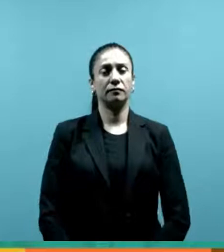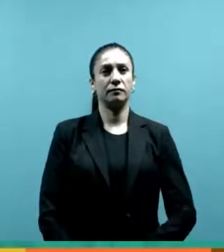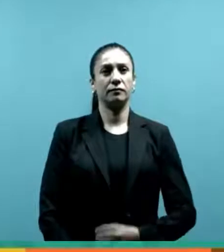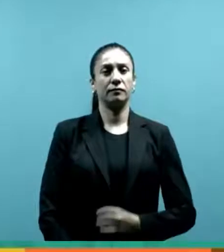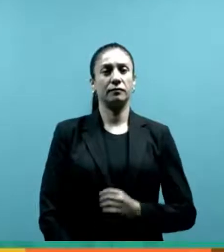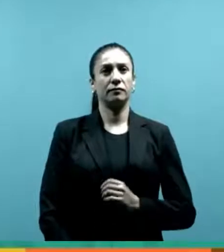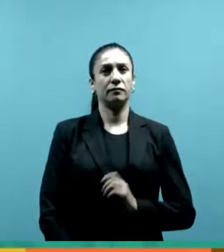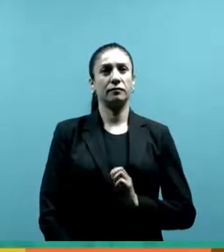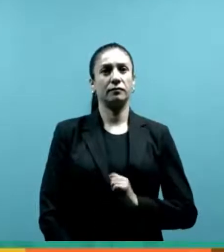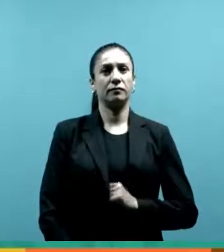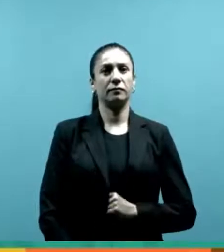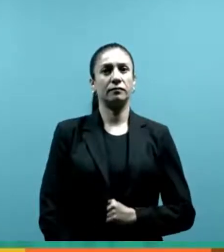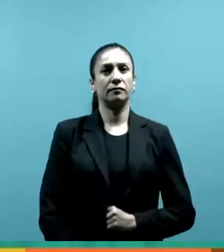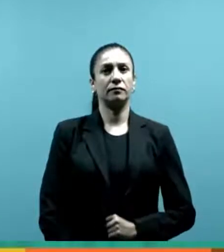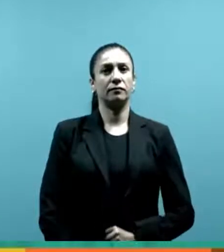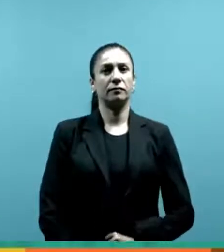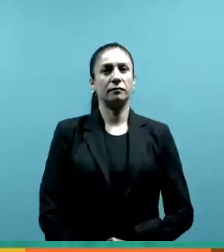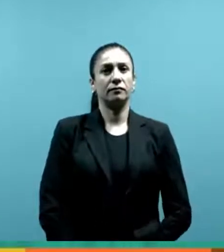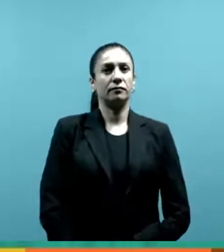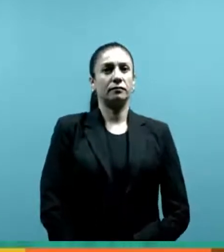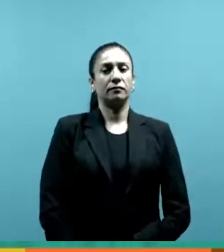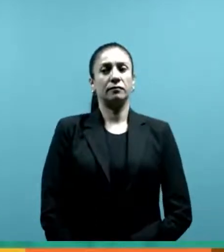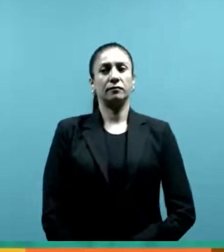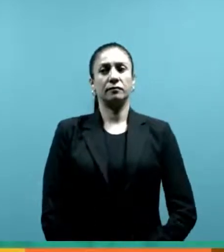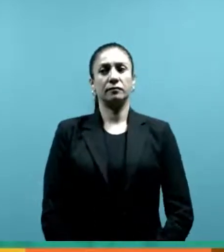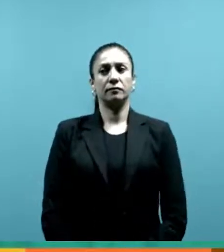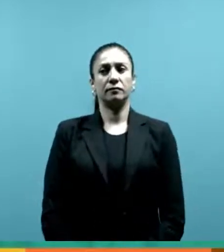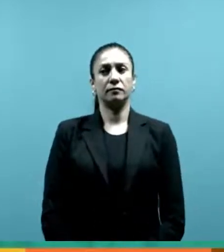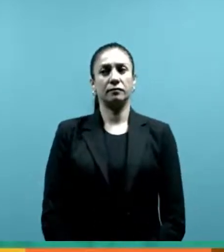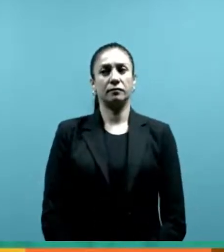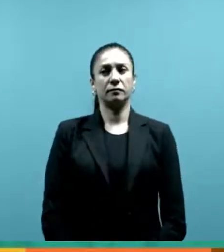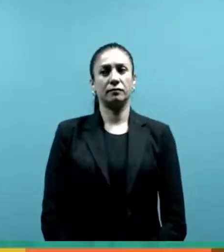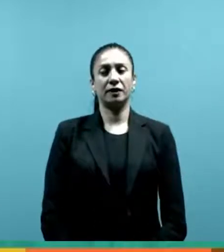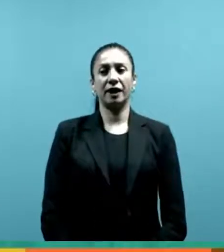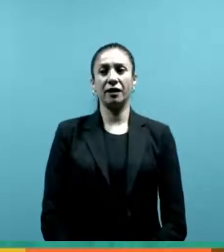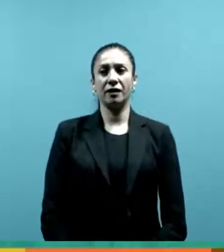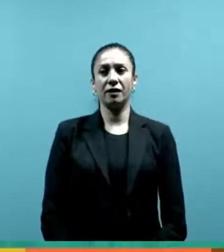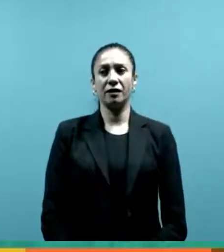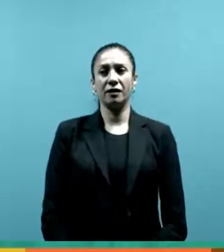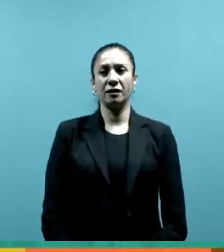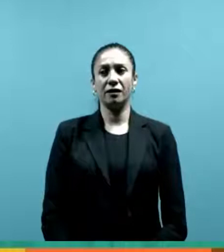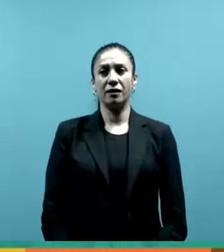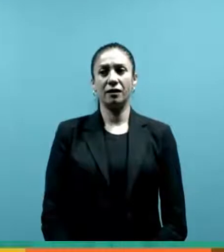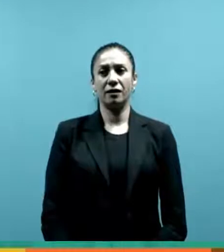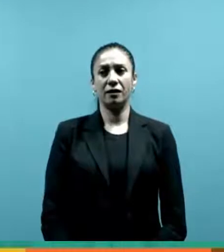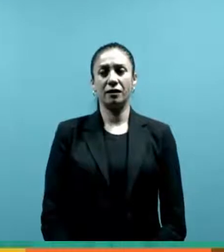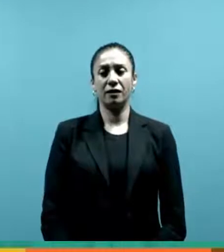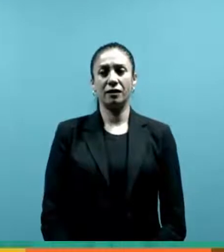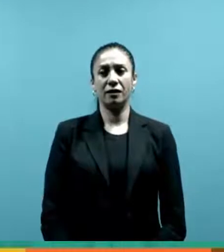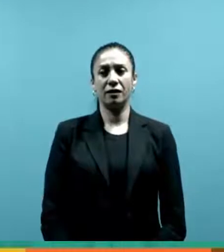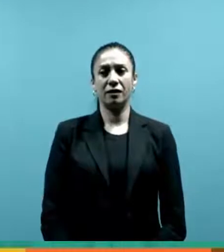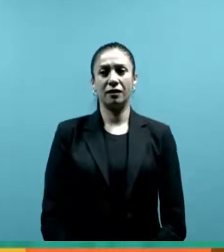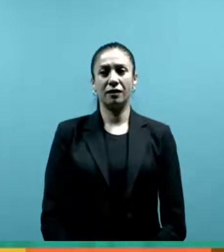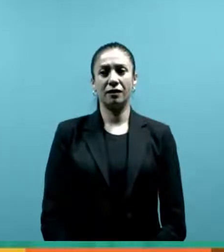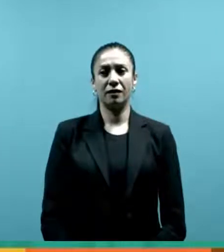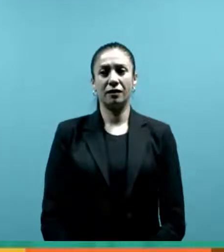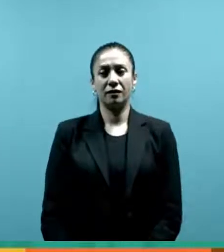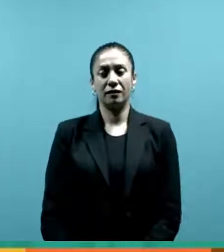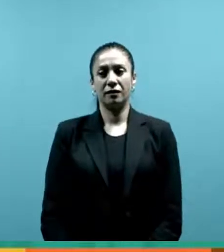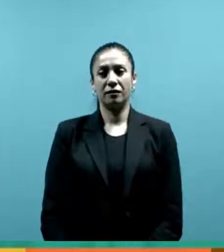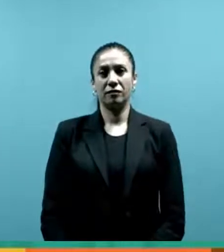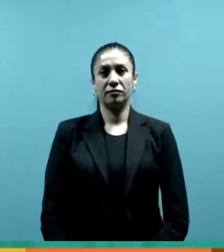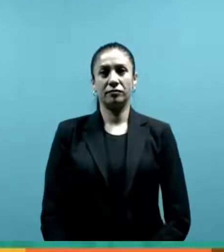many facts and numbers, it's very important to start looking at this from the perspective of an